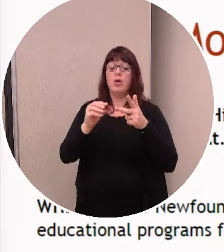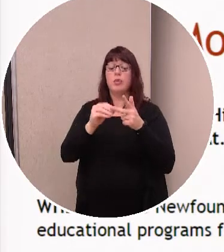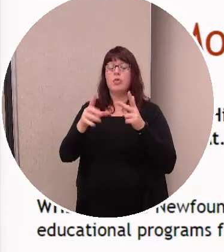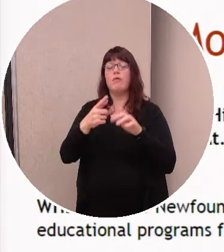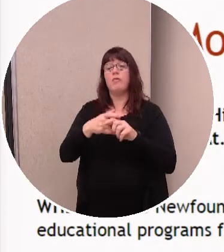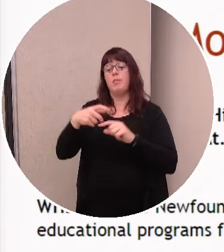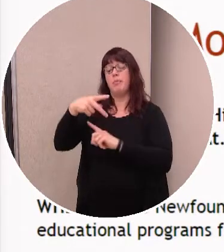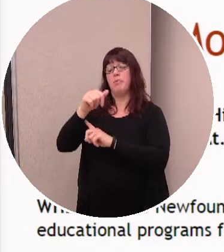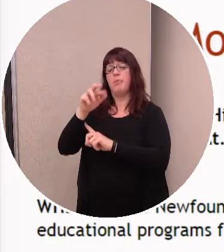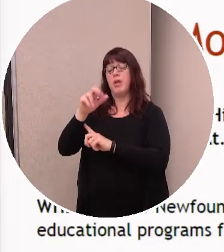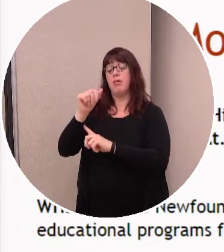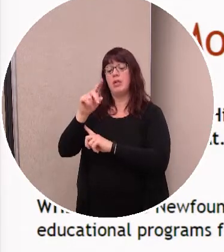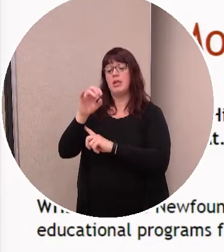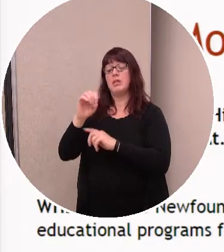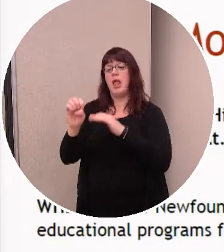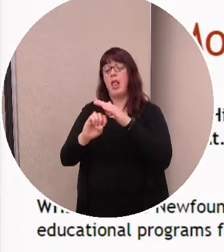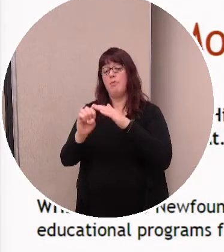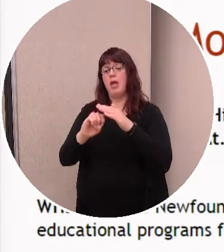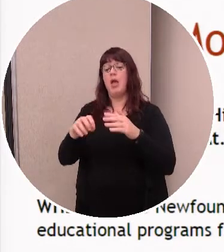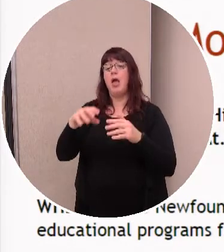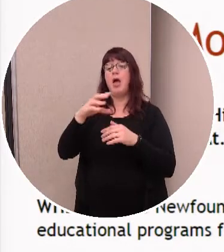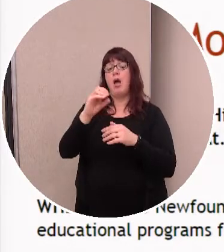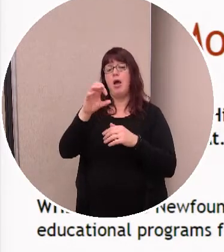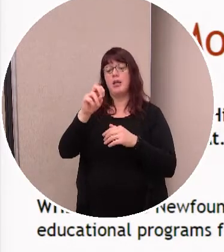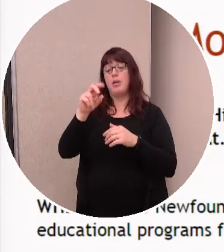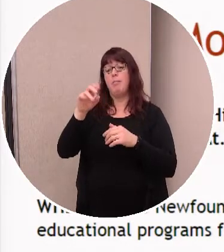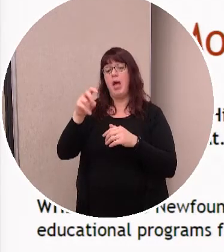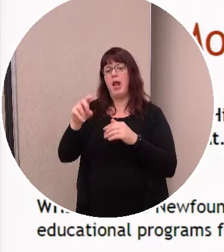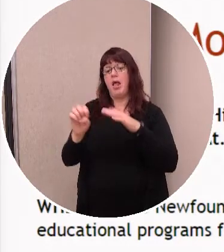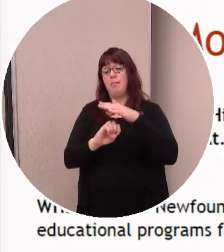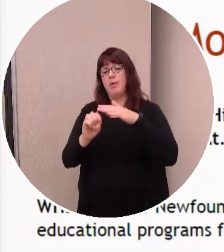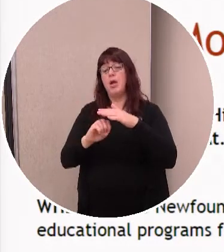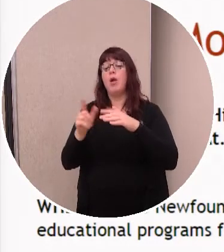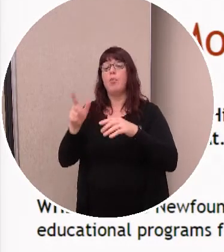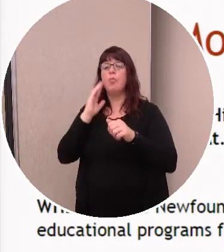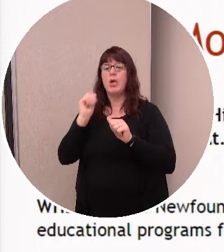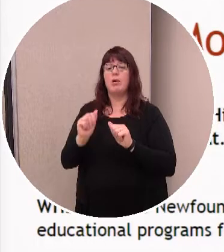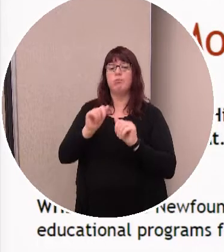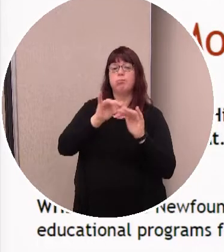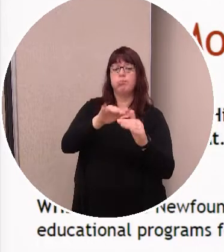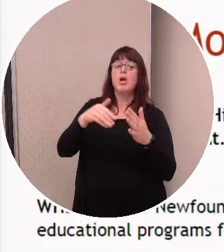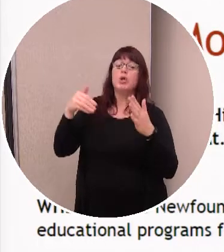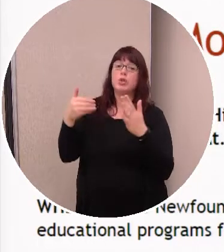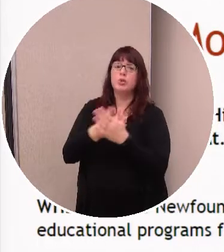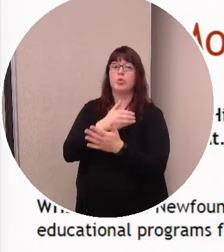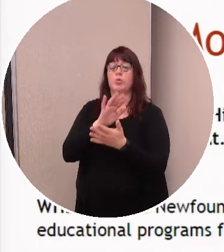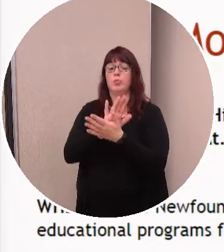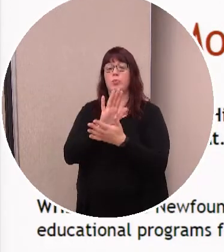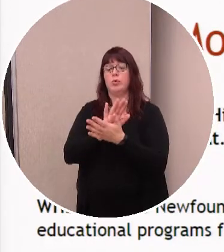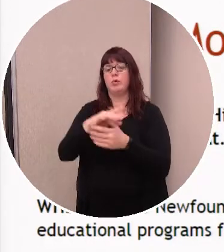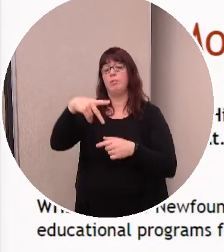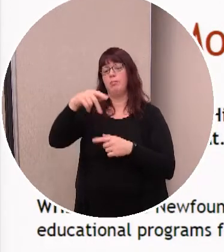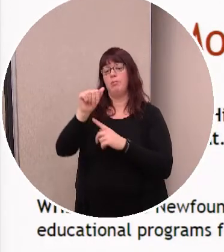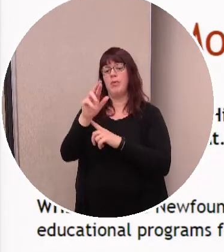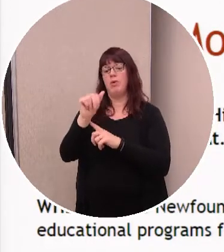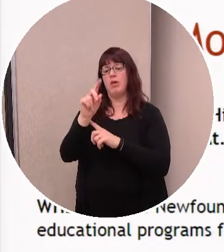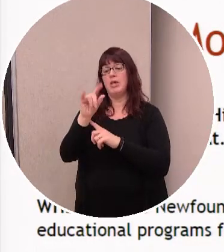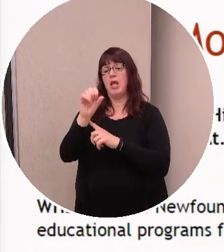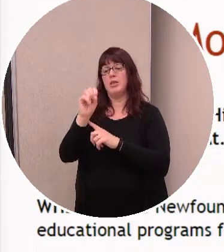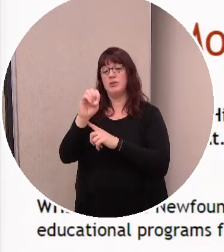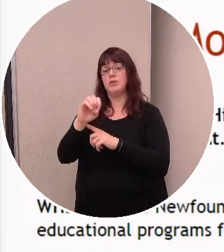Paradise Elementary and Octagon Pond Elementary will attend the Paradise Intermediate School, grades 6 to 9,